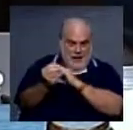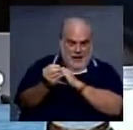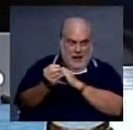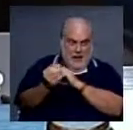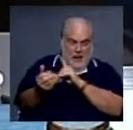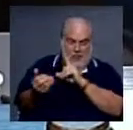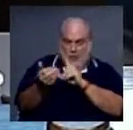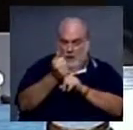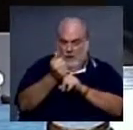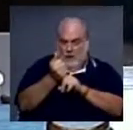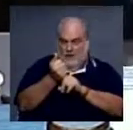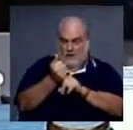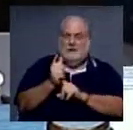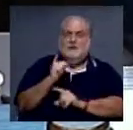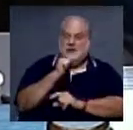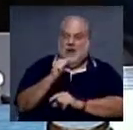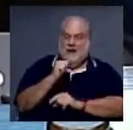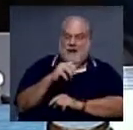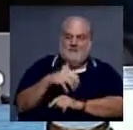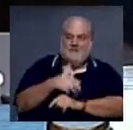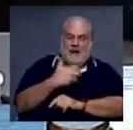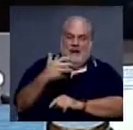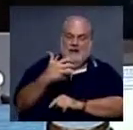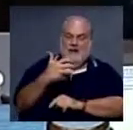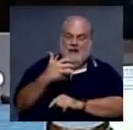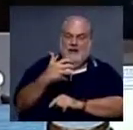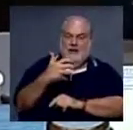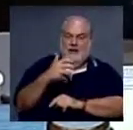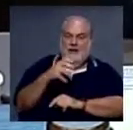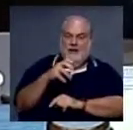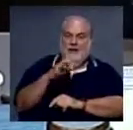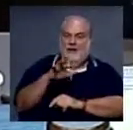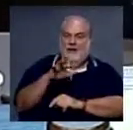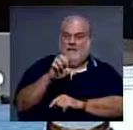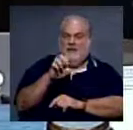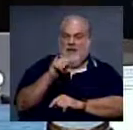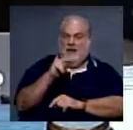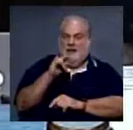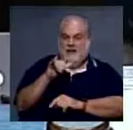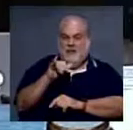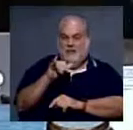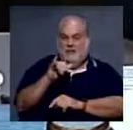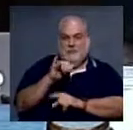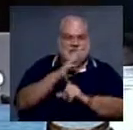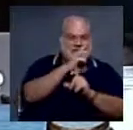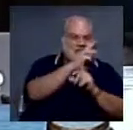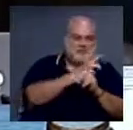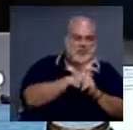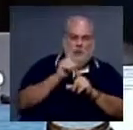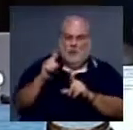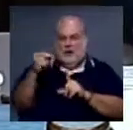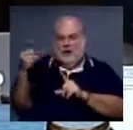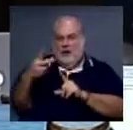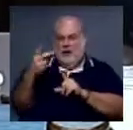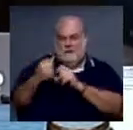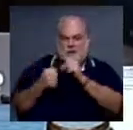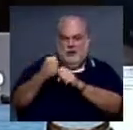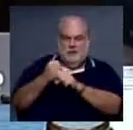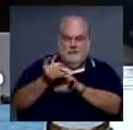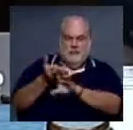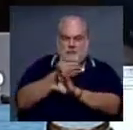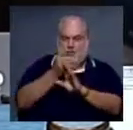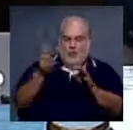arrested on another nonviolent felony, making a bond, and it'll take anywhere from 6 months to a year and a half for that case to be